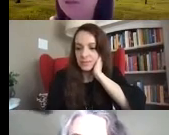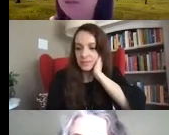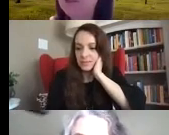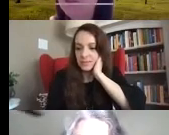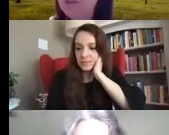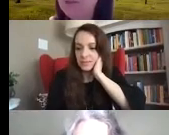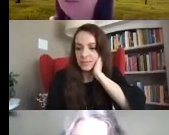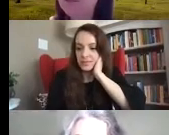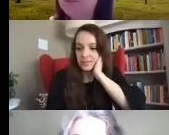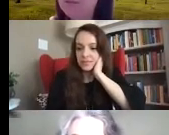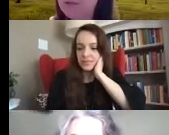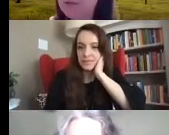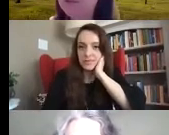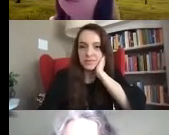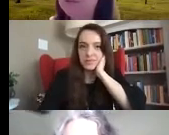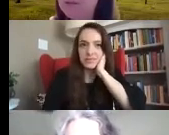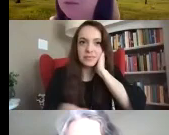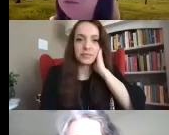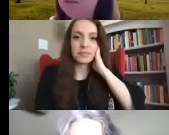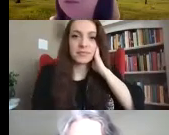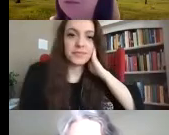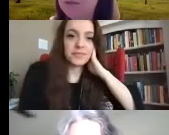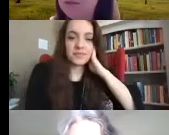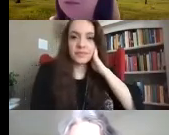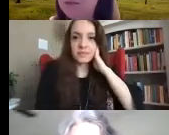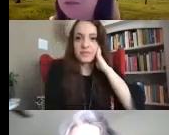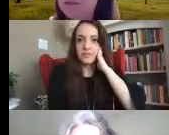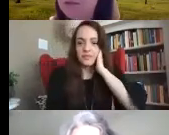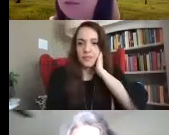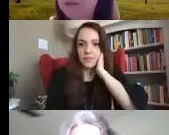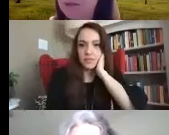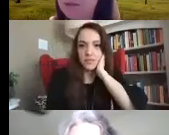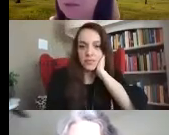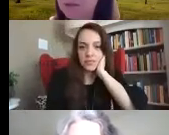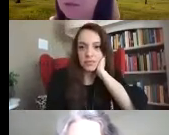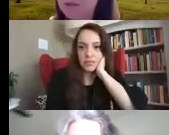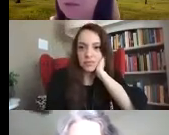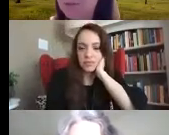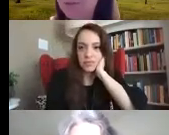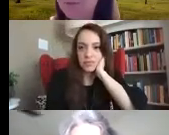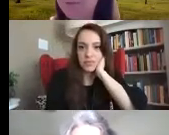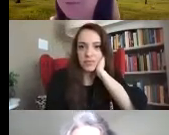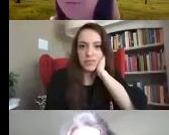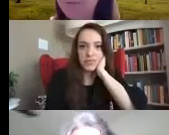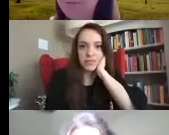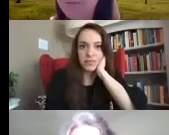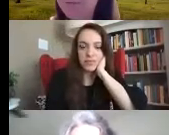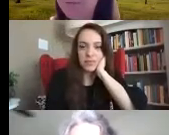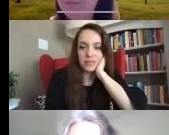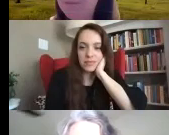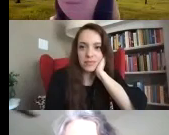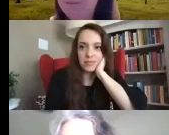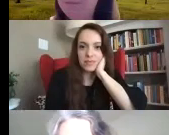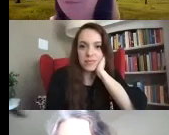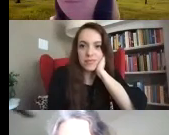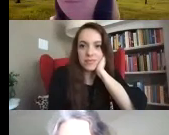which I'm sitting with Mark in the preoperative area, and I said, Mark, I'm thinking of going to Ghana. And Mark said, well,